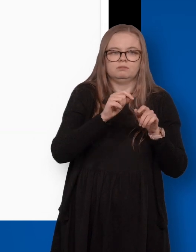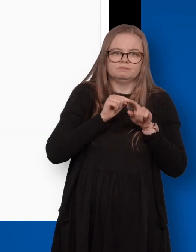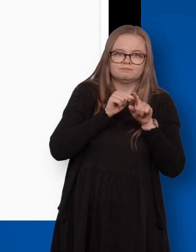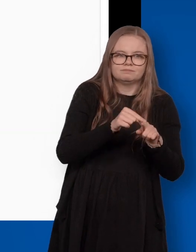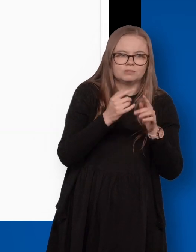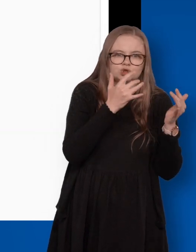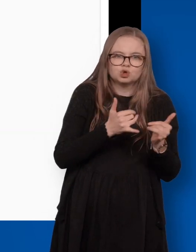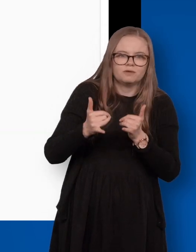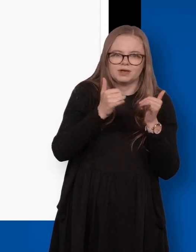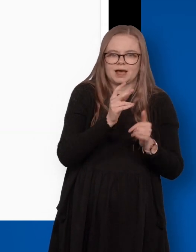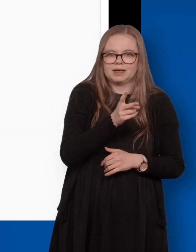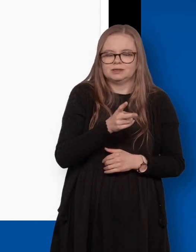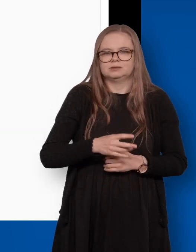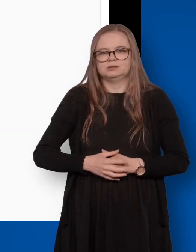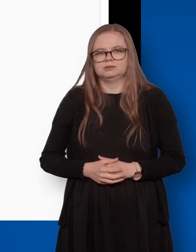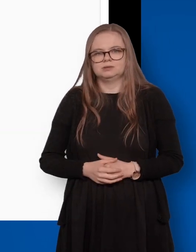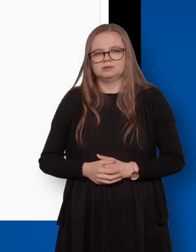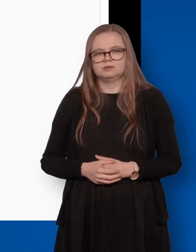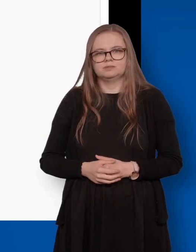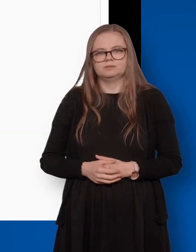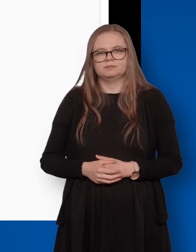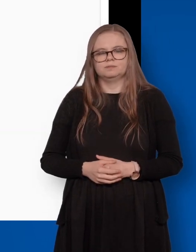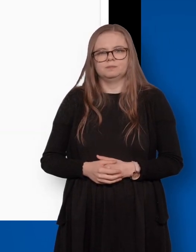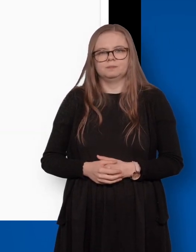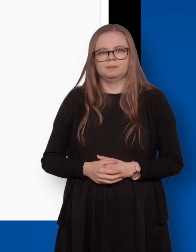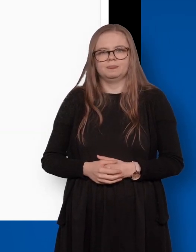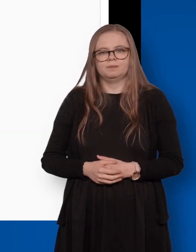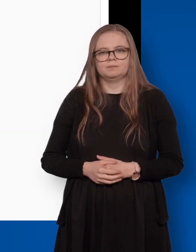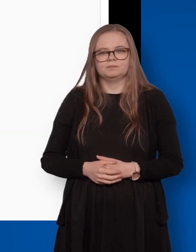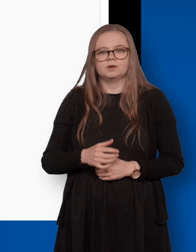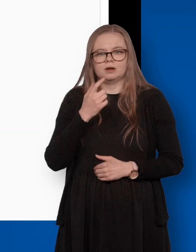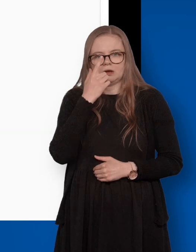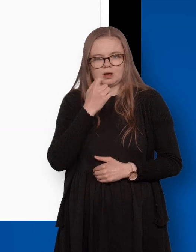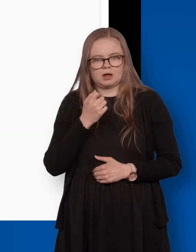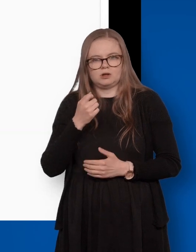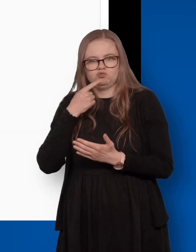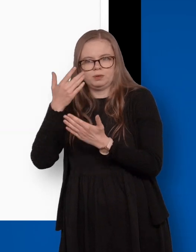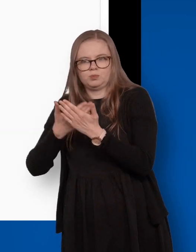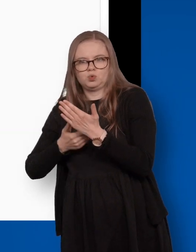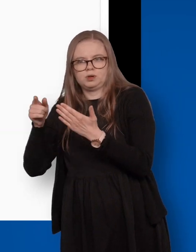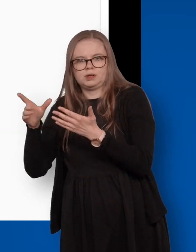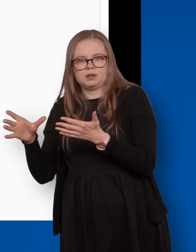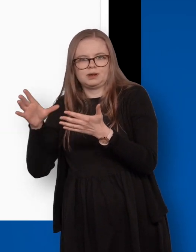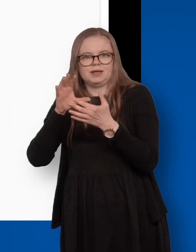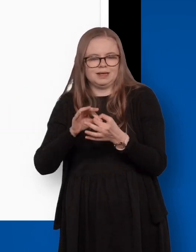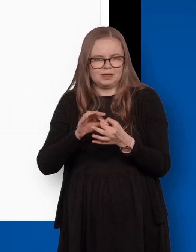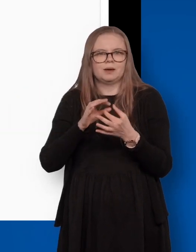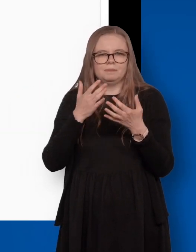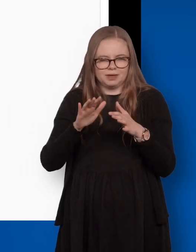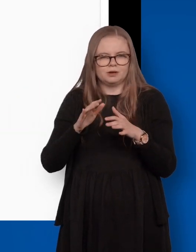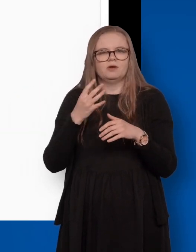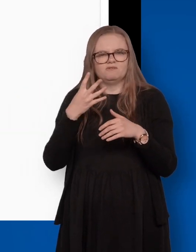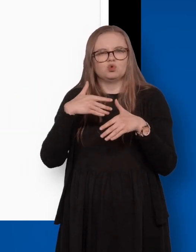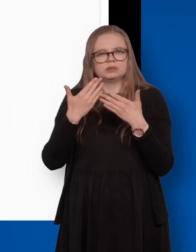so maybe I can even link this report. So yeah, so we did a follow-up